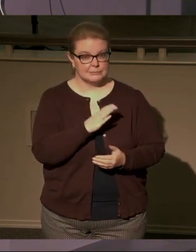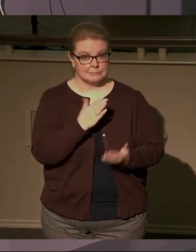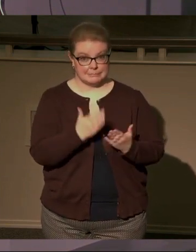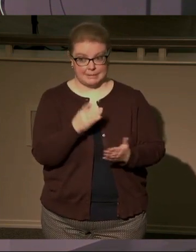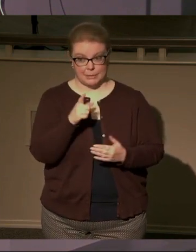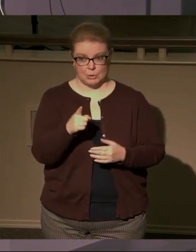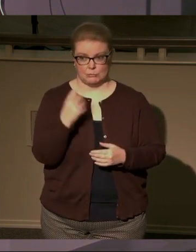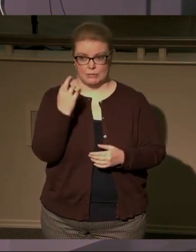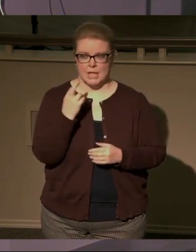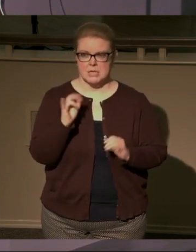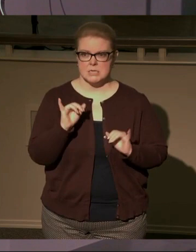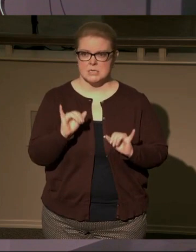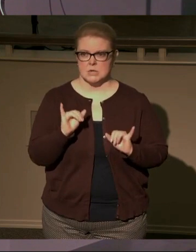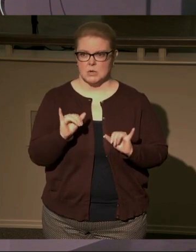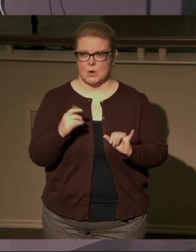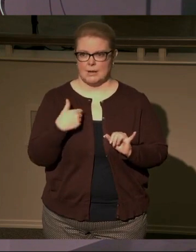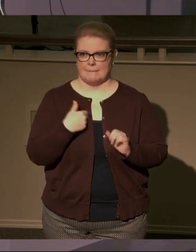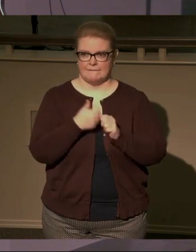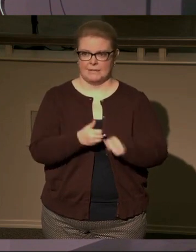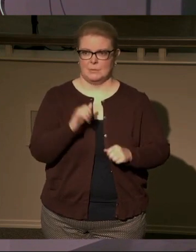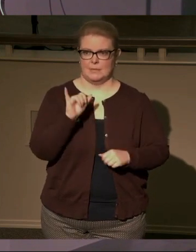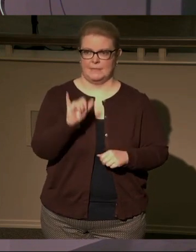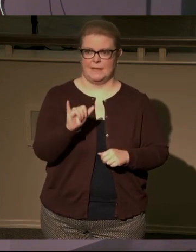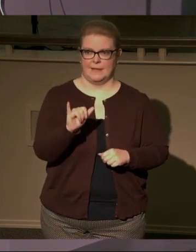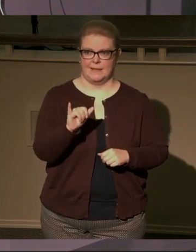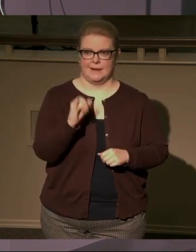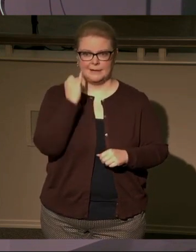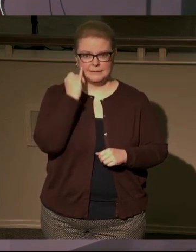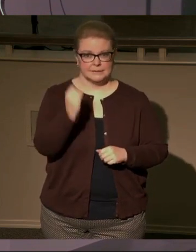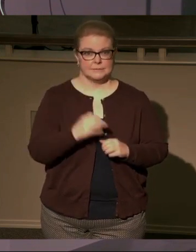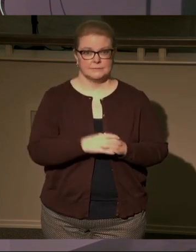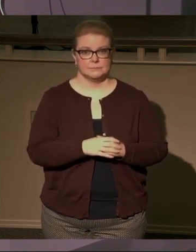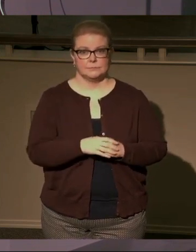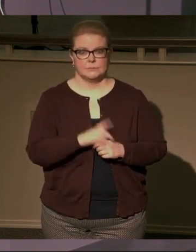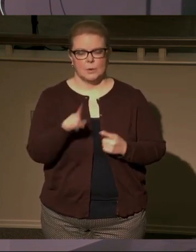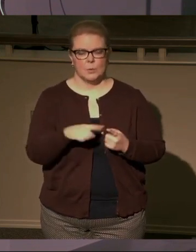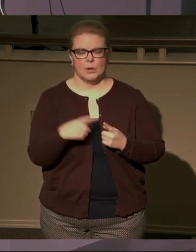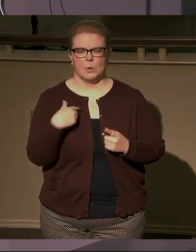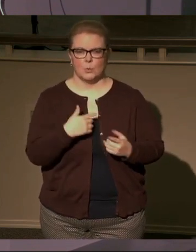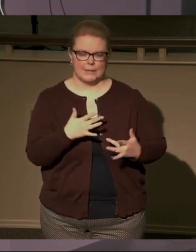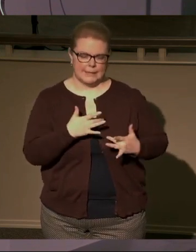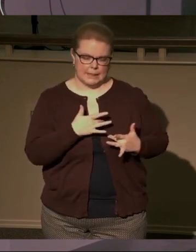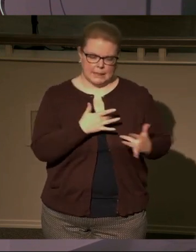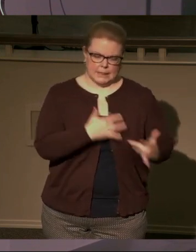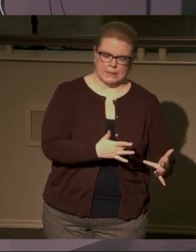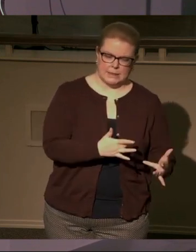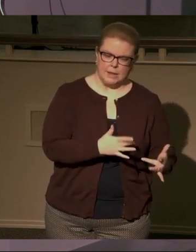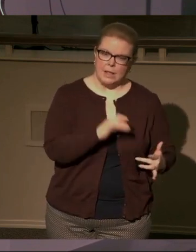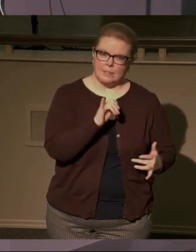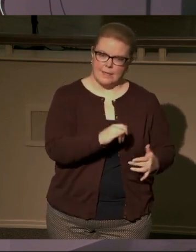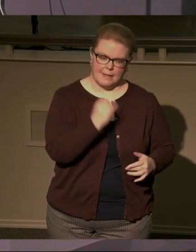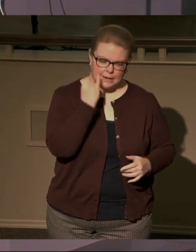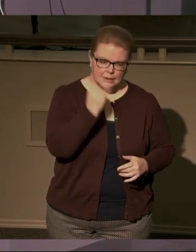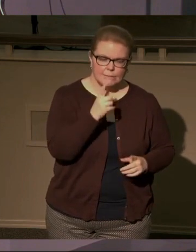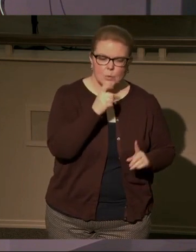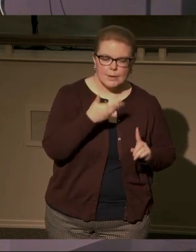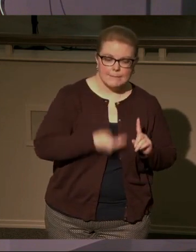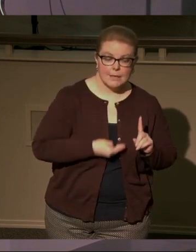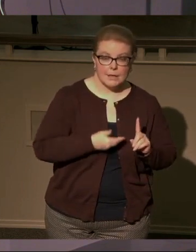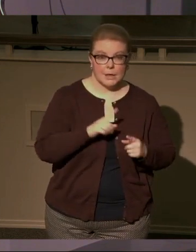in your parenting. When we lean into the who am I question in regards to our kids, when we